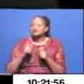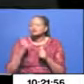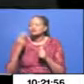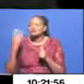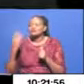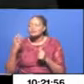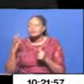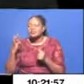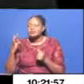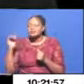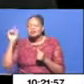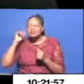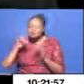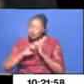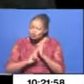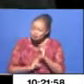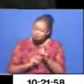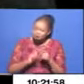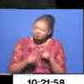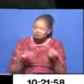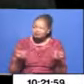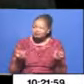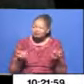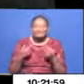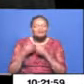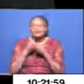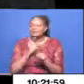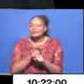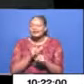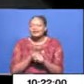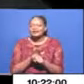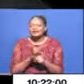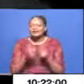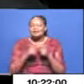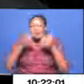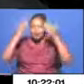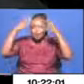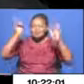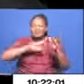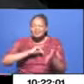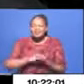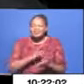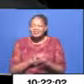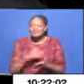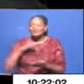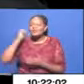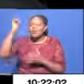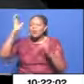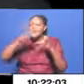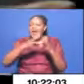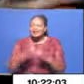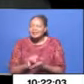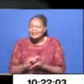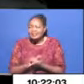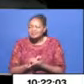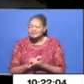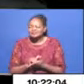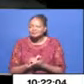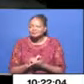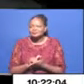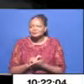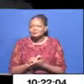rule. Actually, there are loopholes. I am aware, I know, of political parties that did something